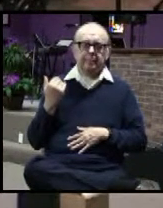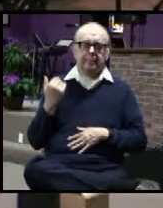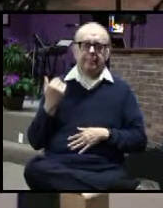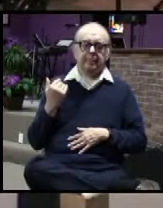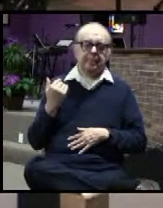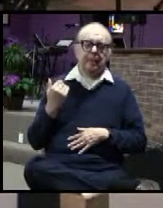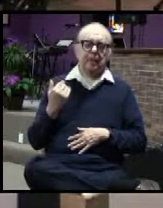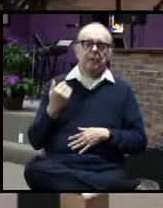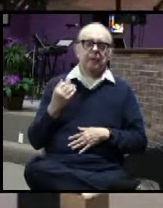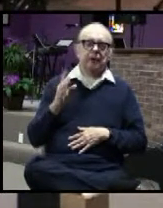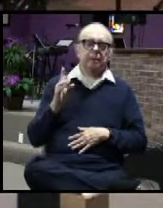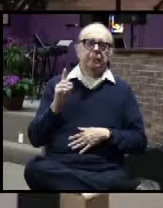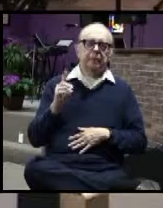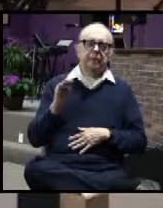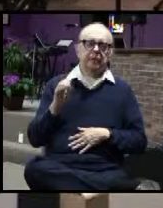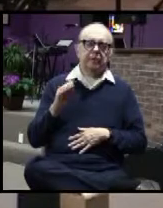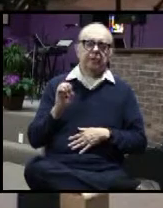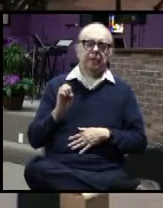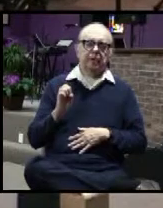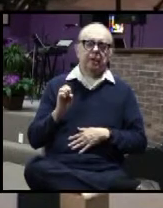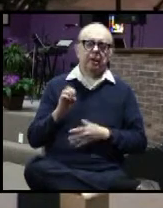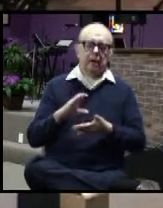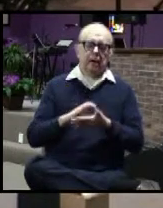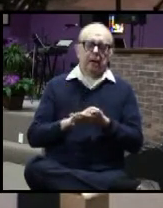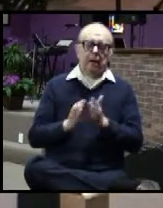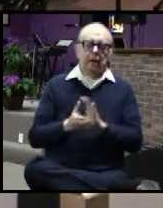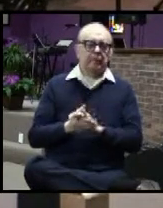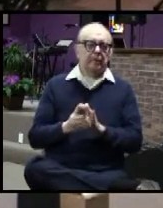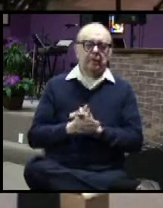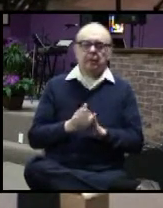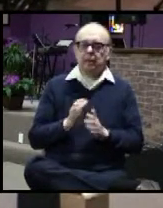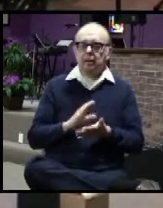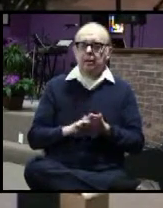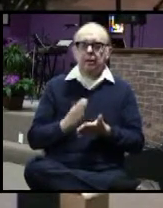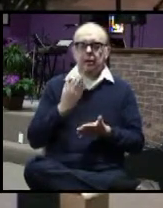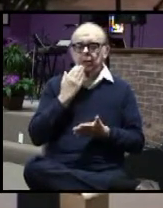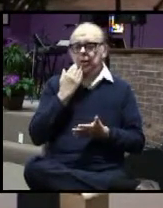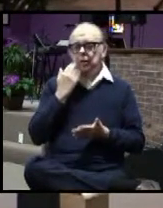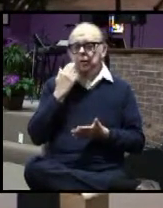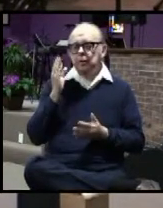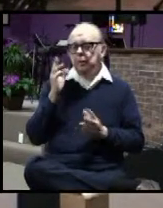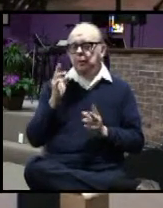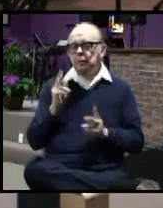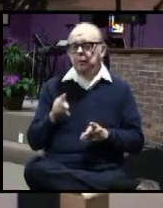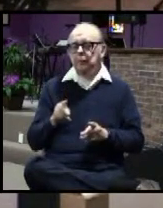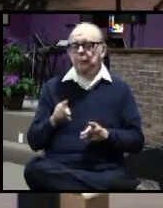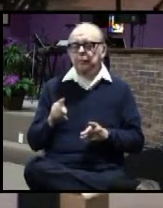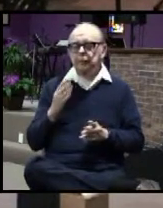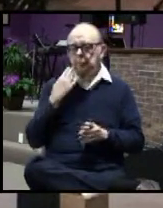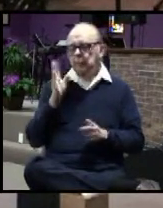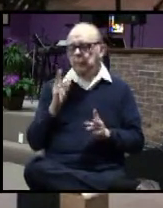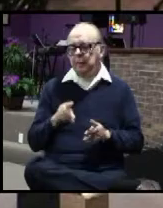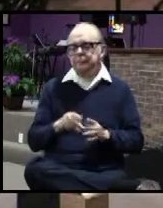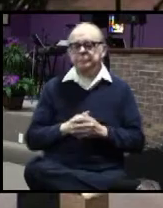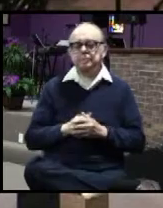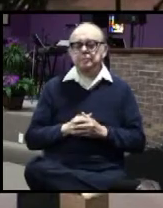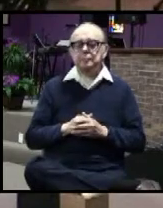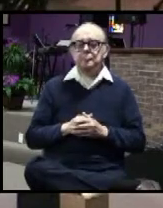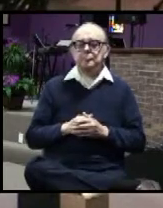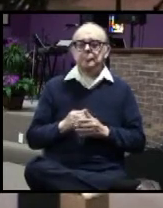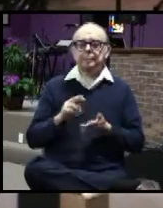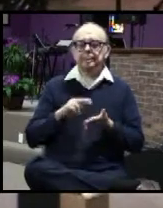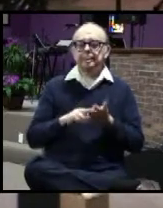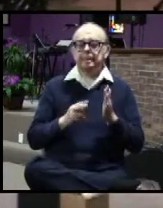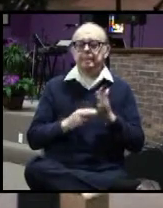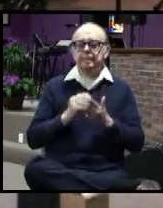but I couldn't use that one anymore because nobody would know what that is. And you know what it means when